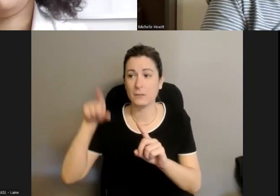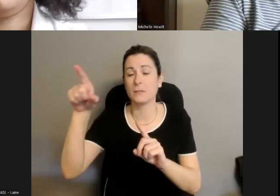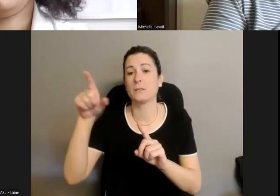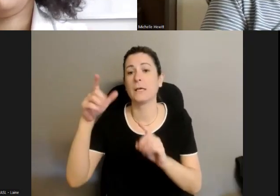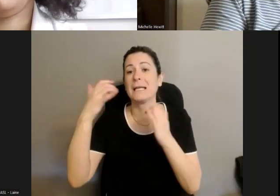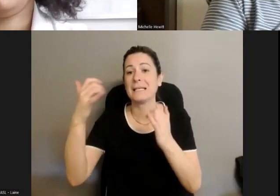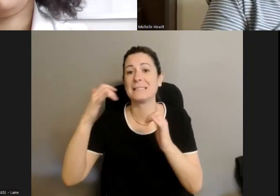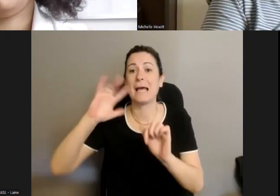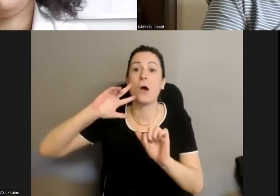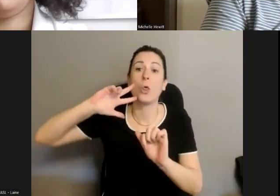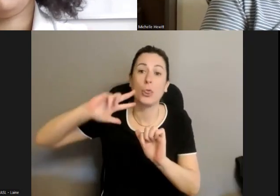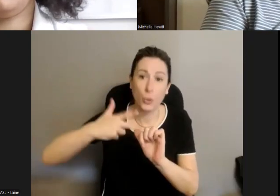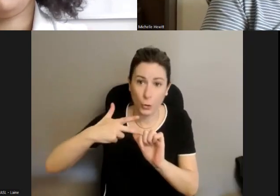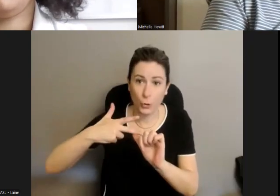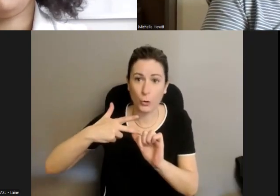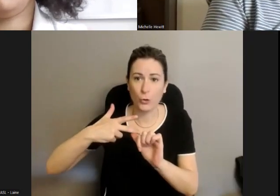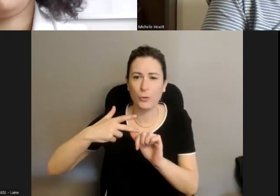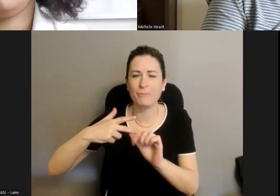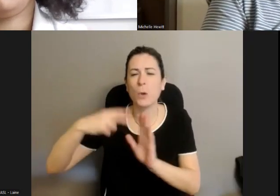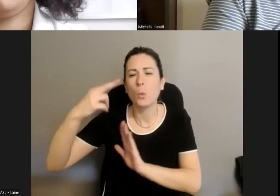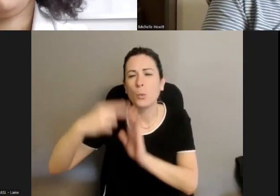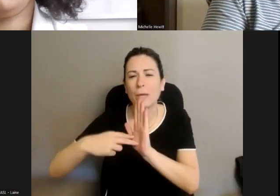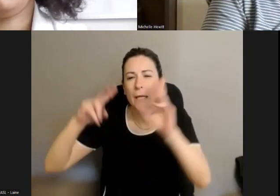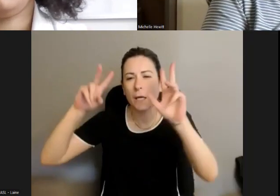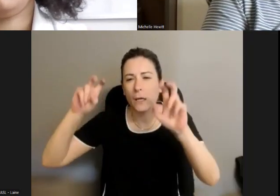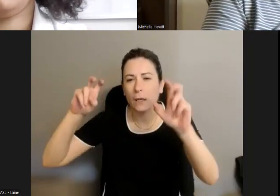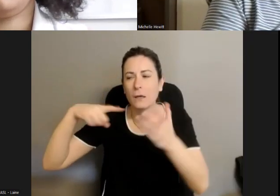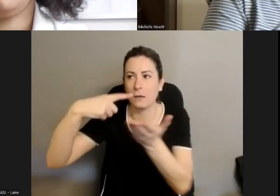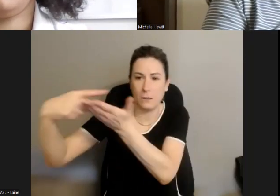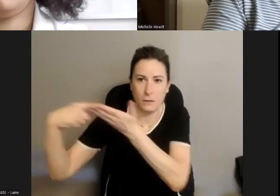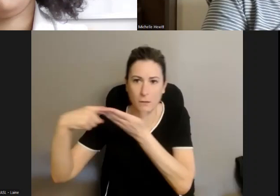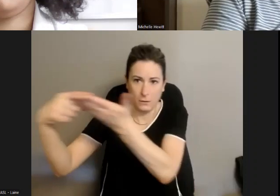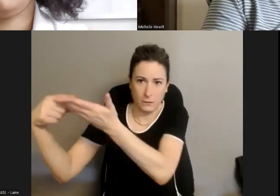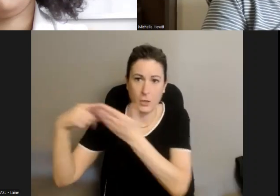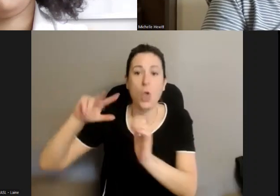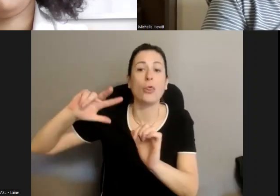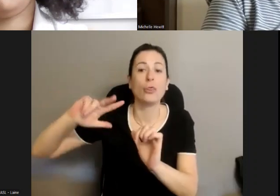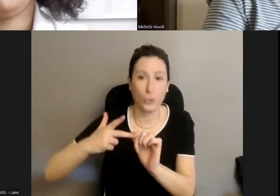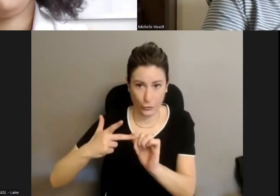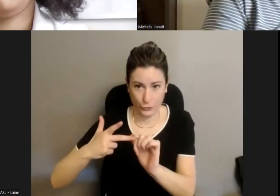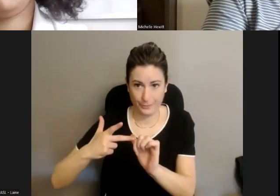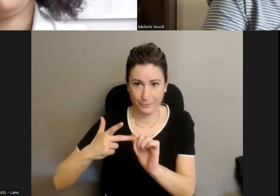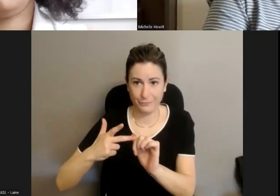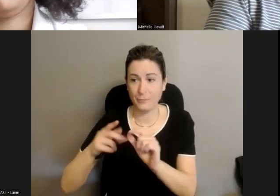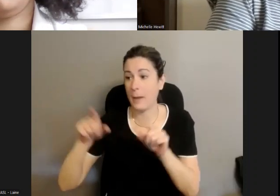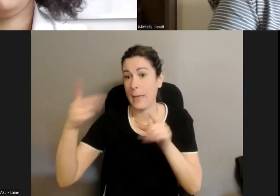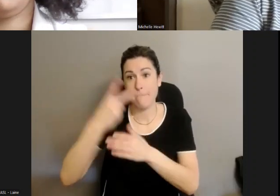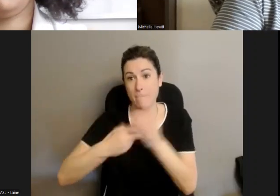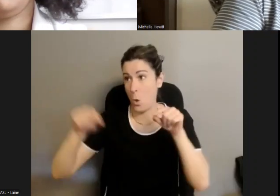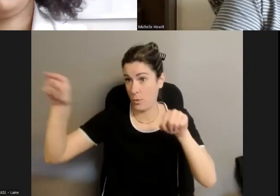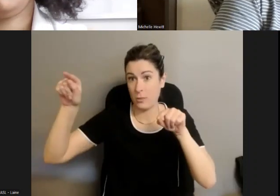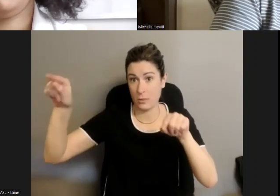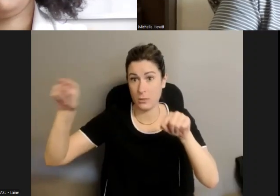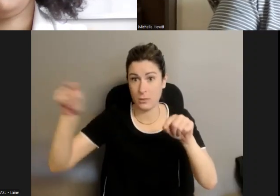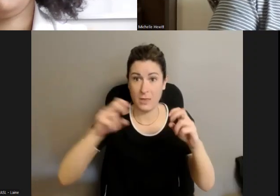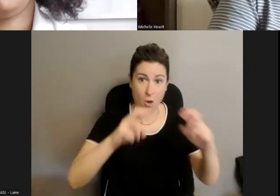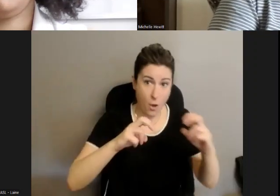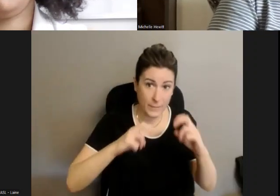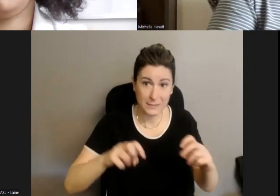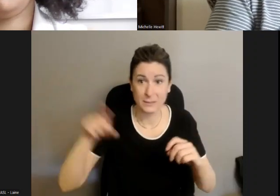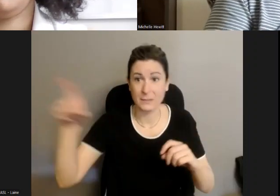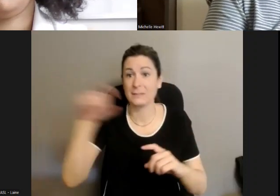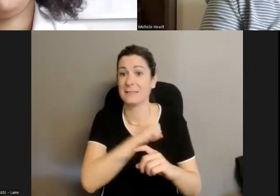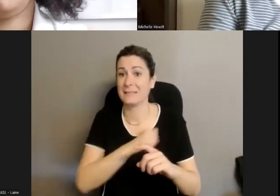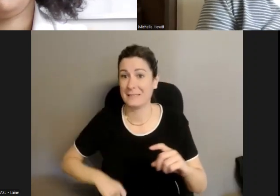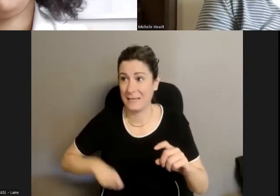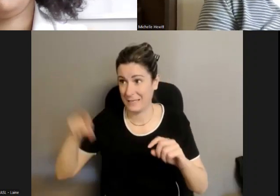the final piece. So in each house, it has a first reading, second reading, it goes to a committee, that